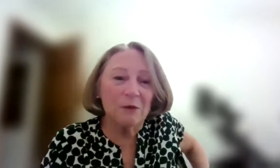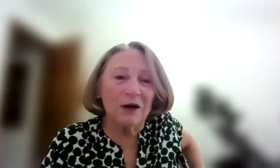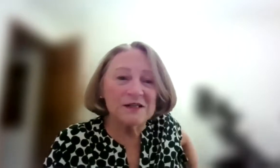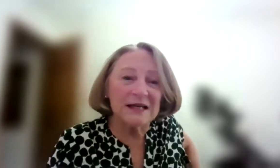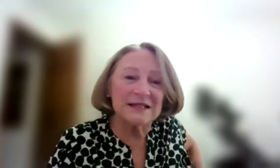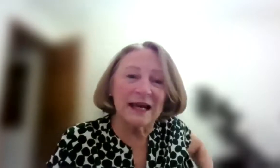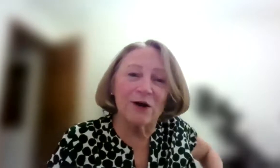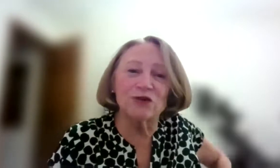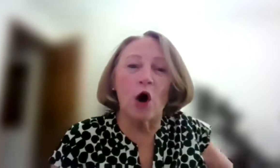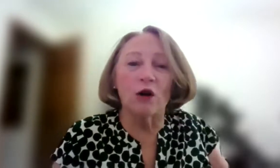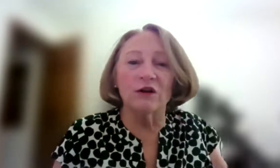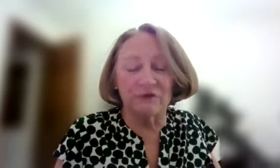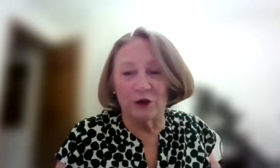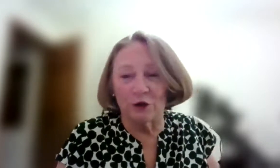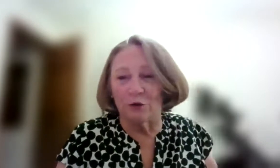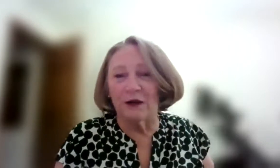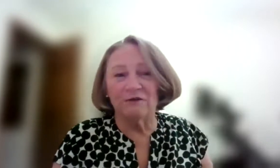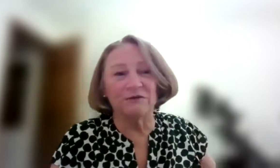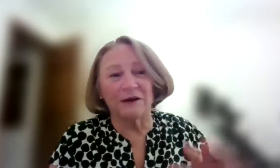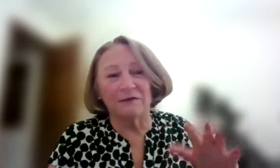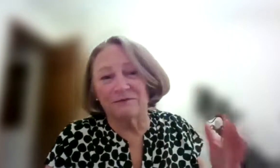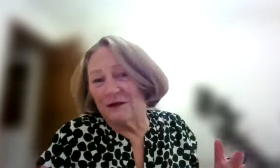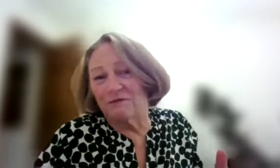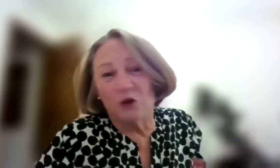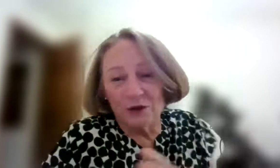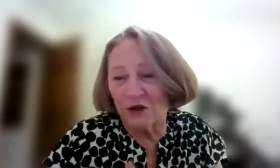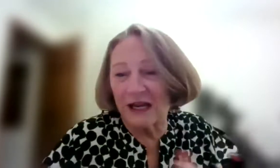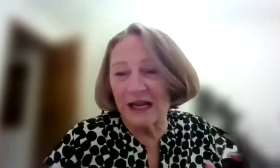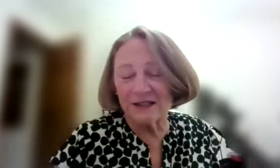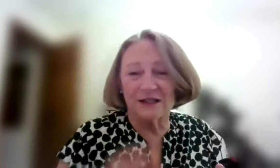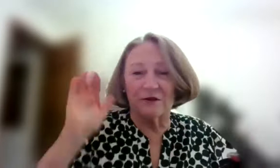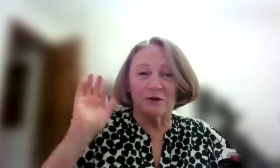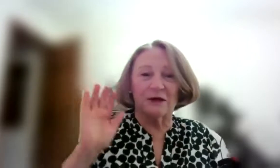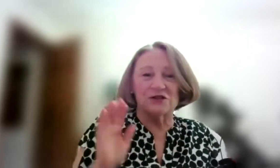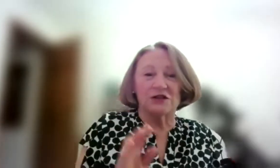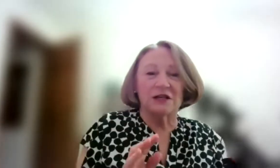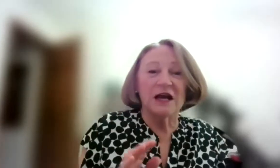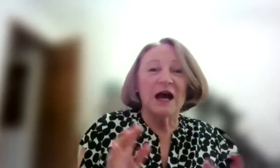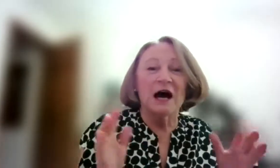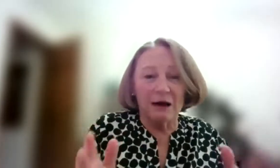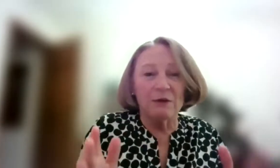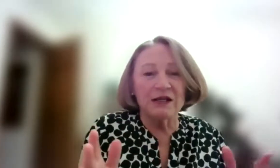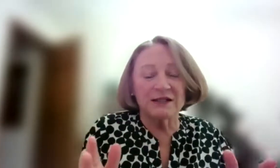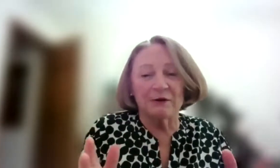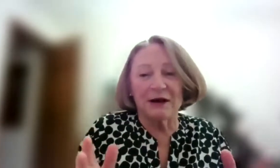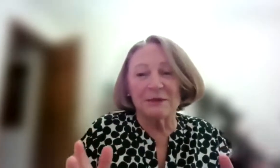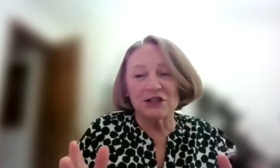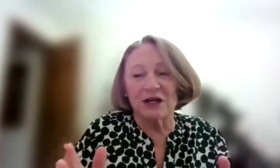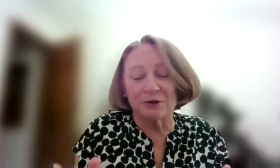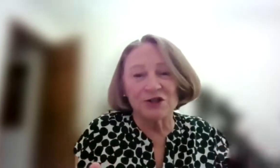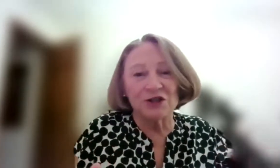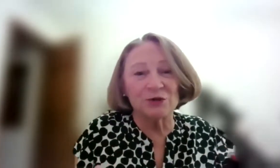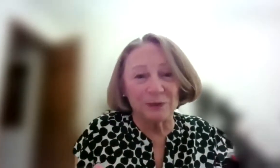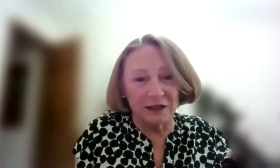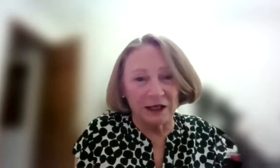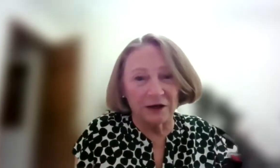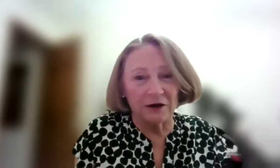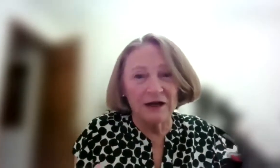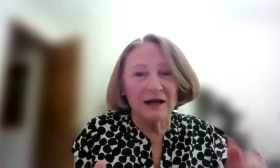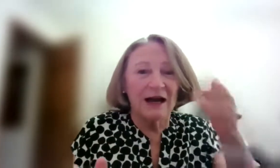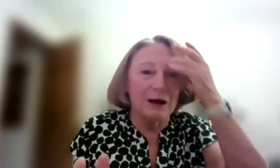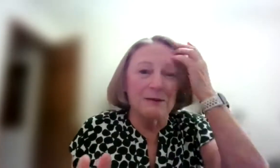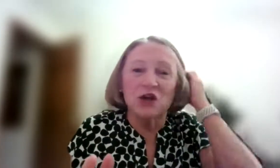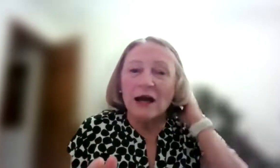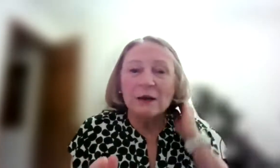I guess I want to say to all of you, if no one's going to ask another question, I want to tell you how much I appreciate you being